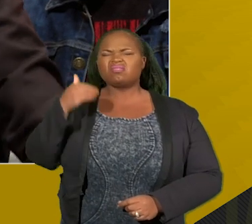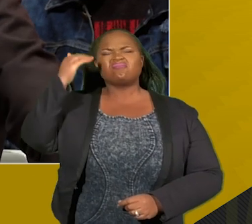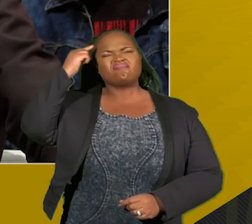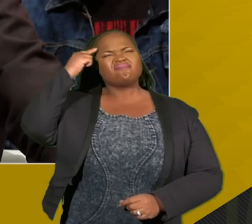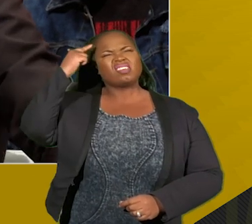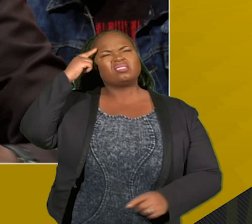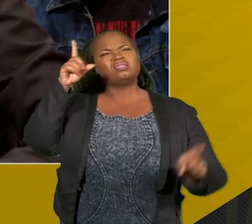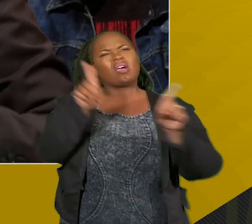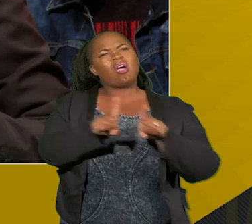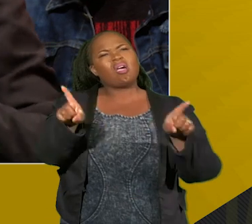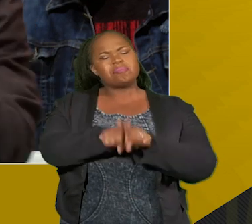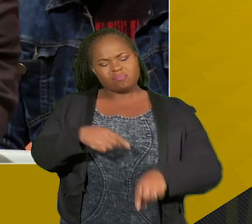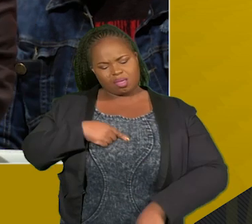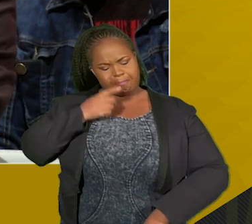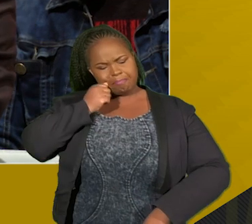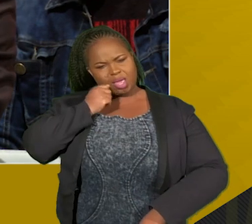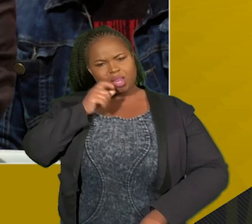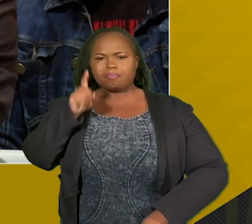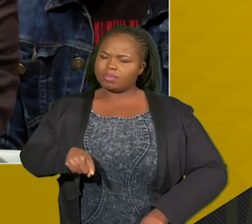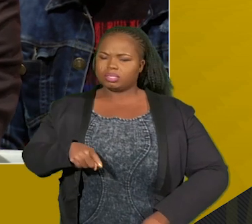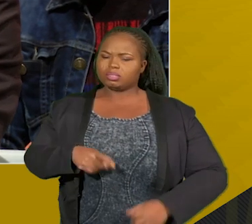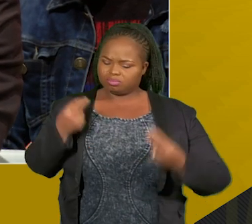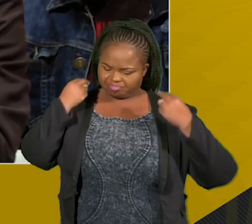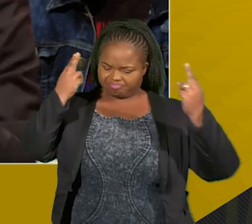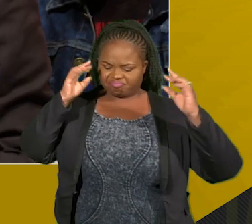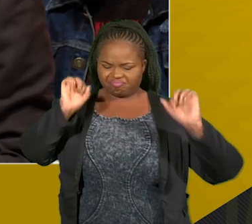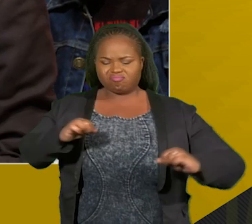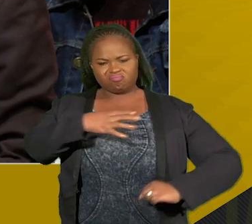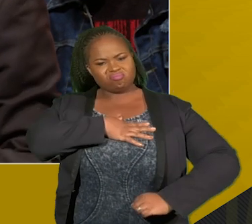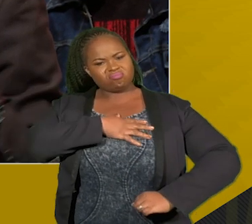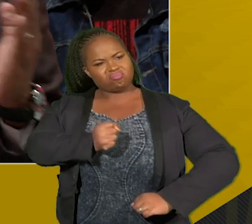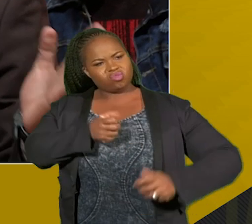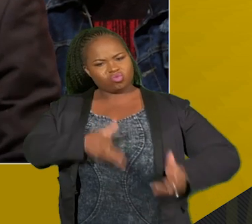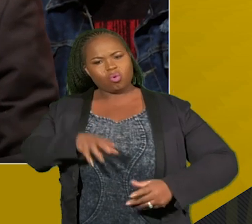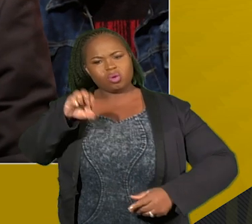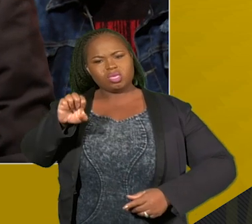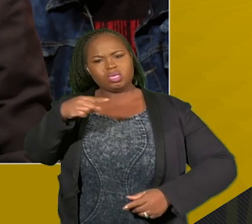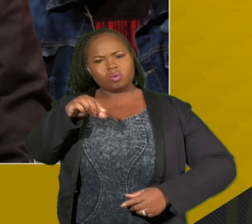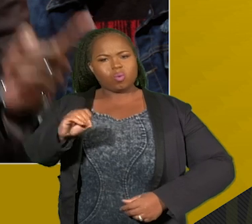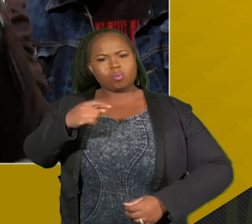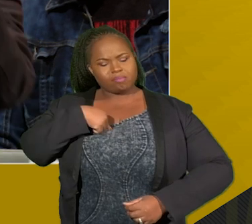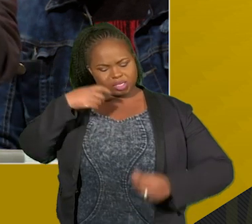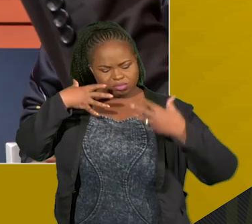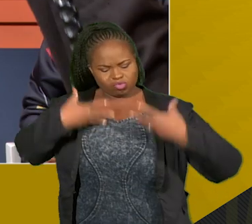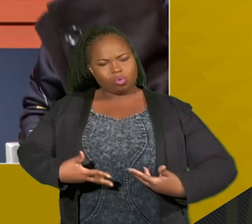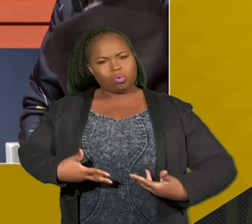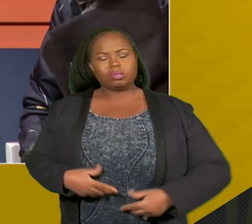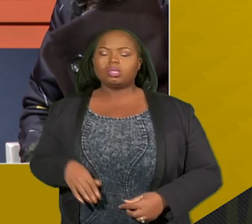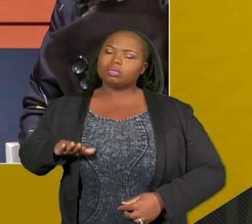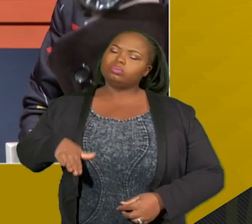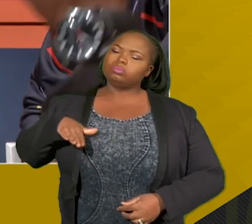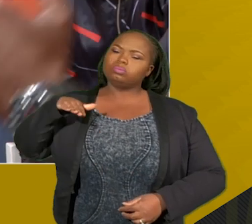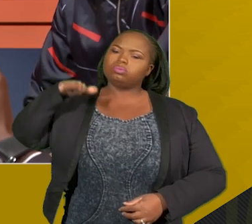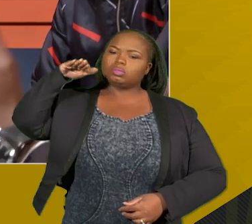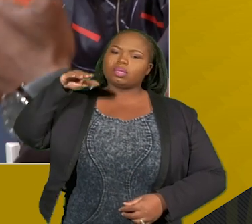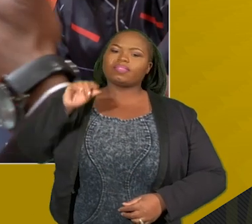the concept ya hore I'm a man, I must maintain my ego as a man, then ke tlo nyologa le yona until